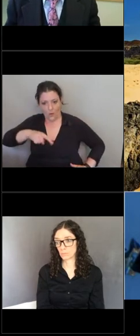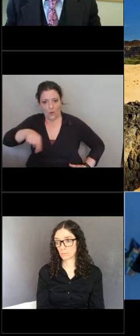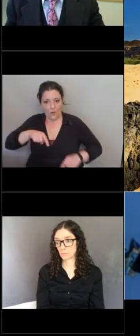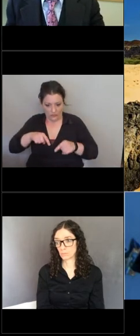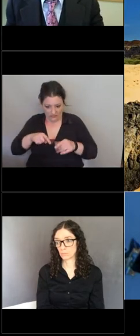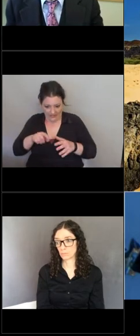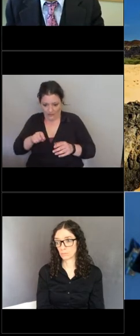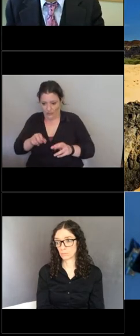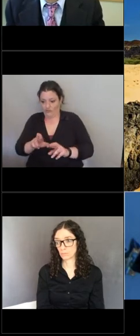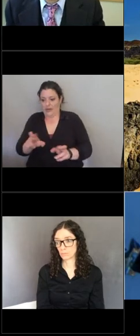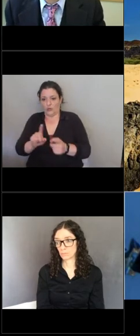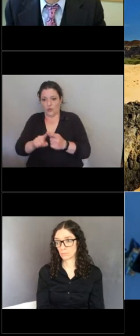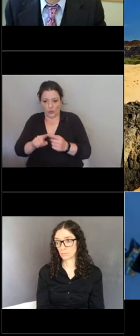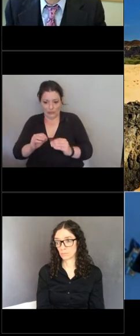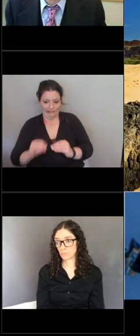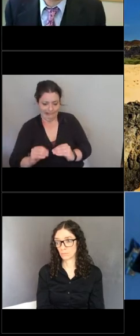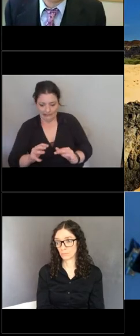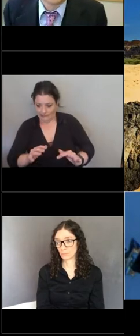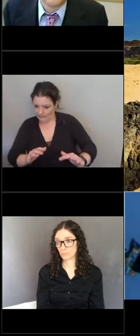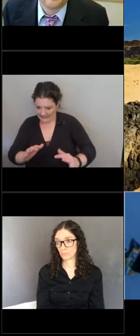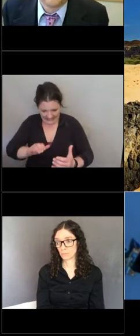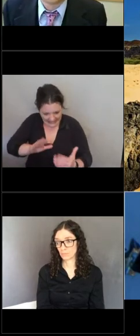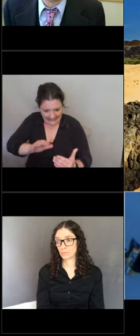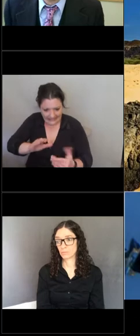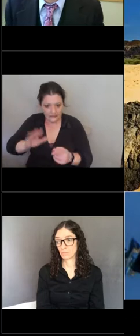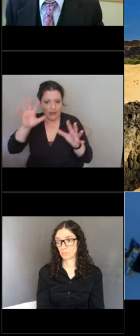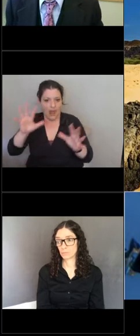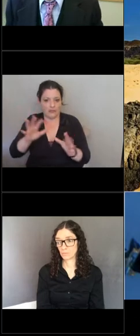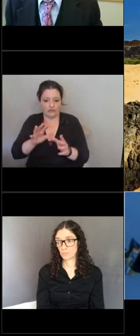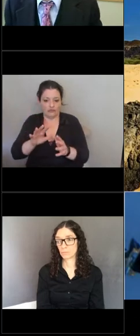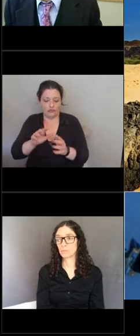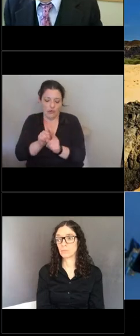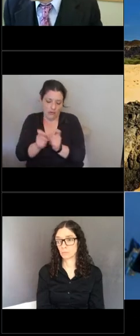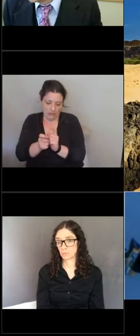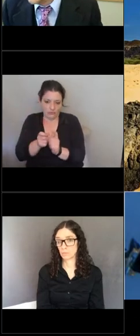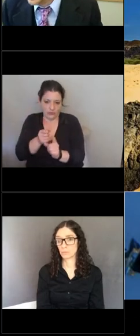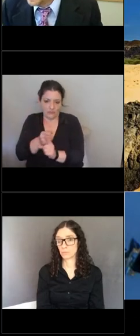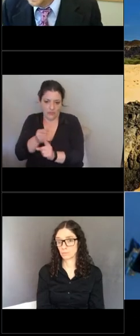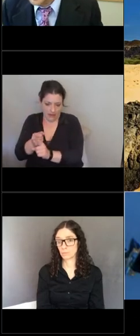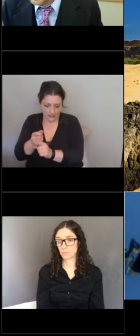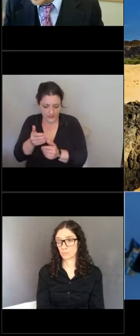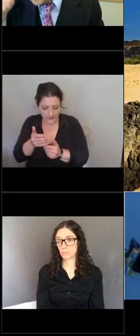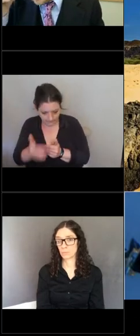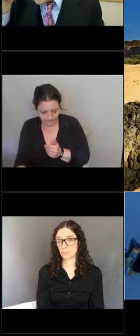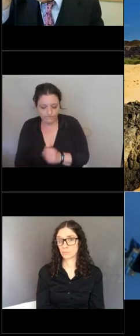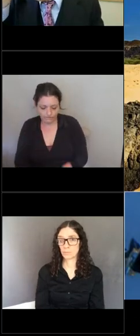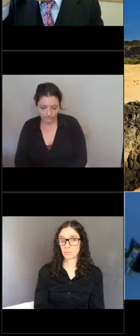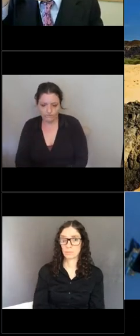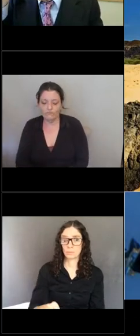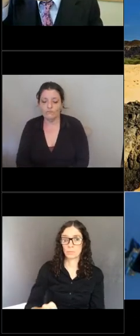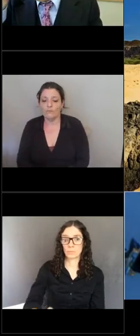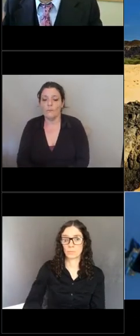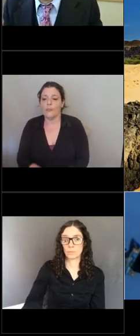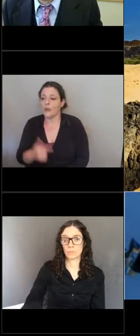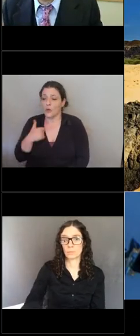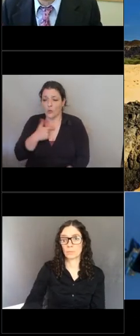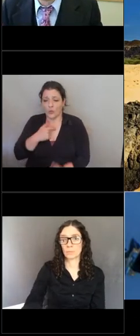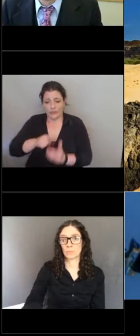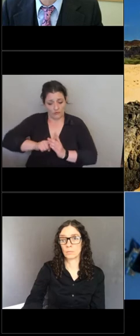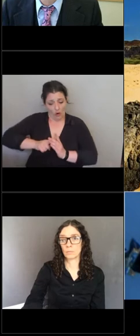So as they reached out to us and wanted to see what are their options and what actions existed, we first started